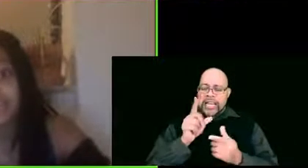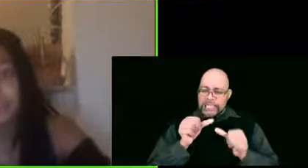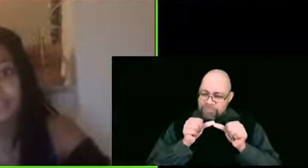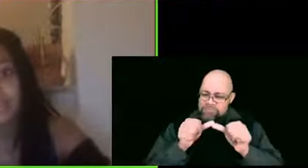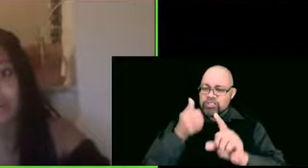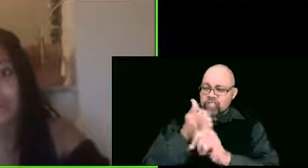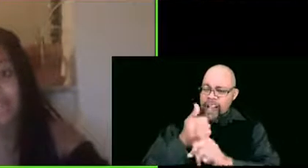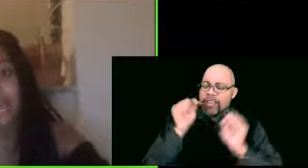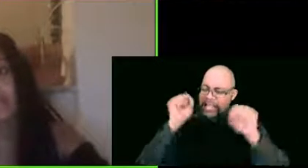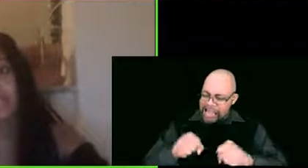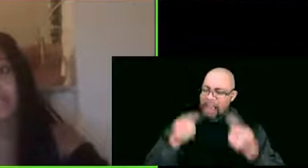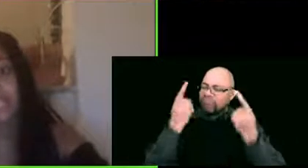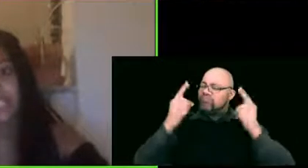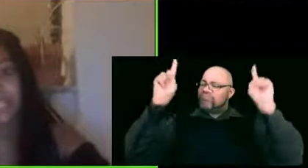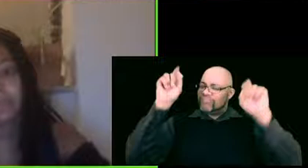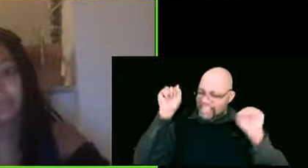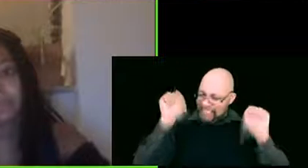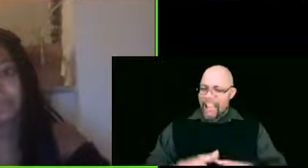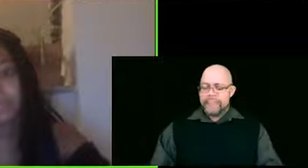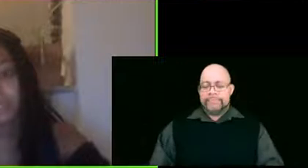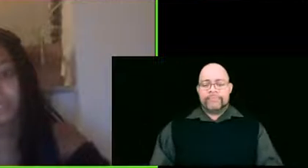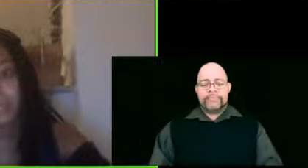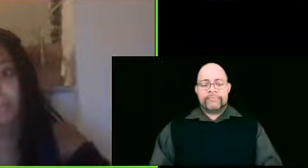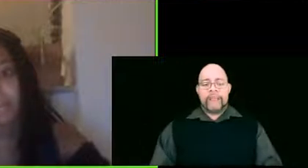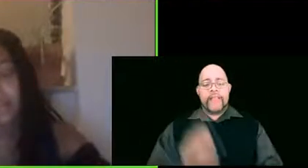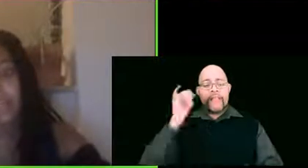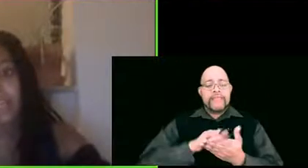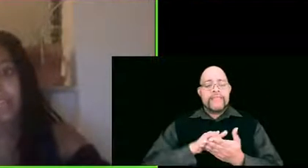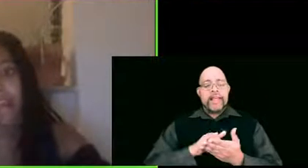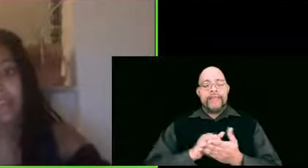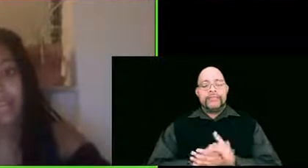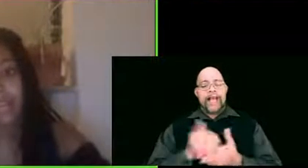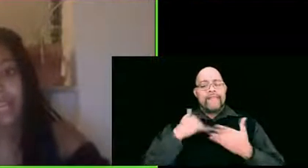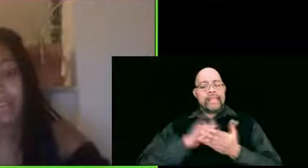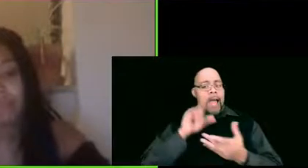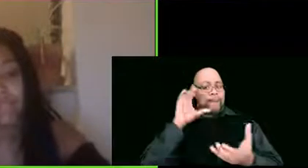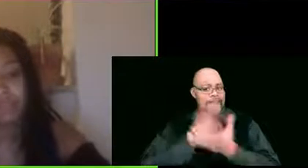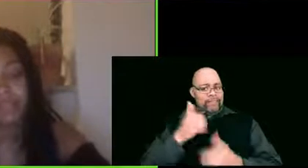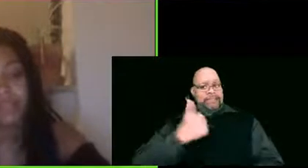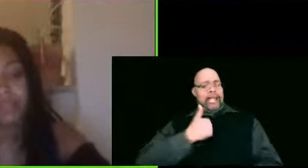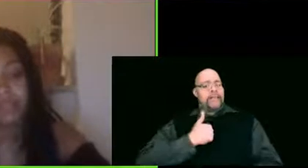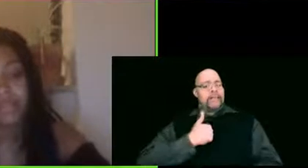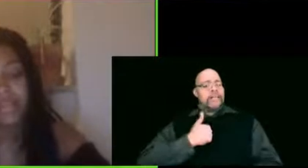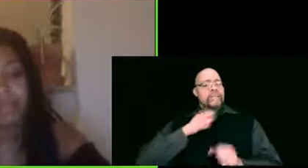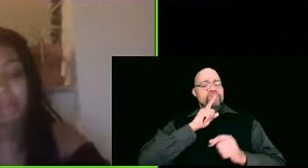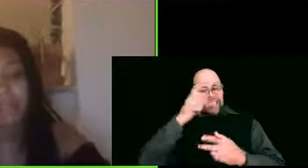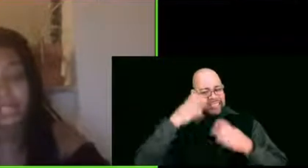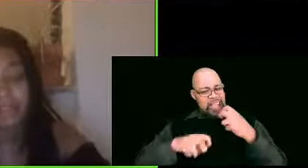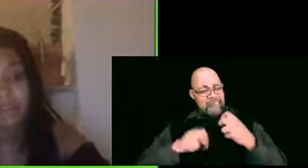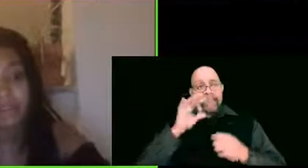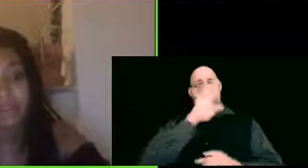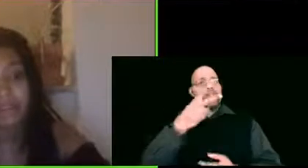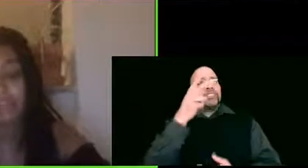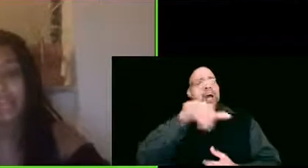you really push yourself, it's absolutely achievable. But I think kind of having that level of belief in yourself can be